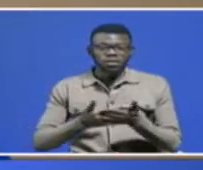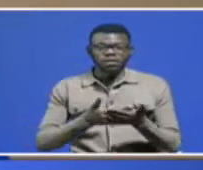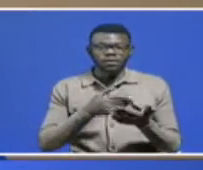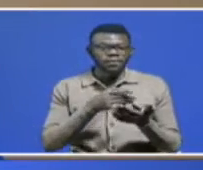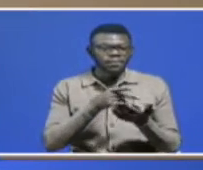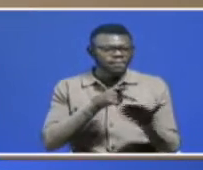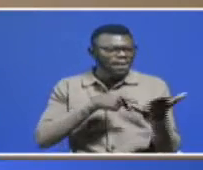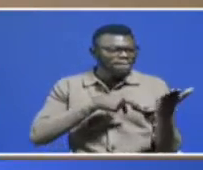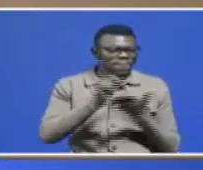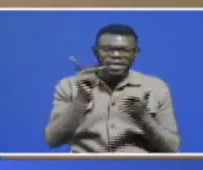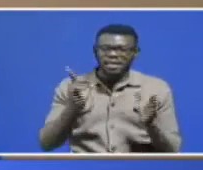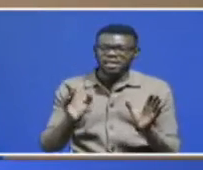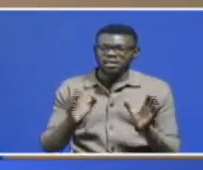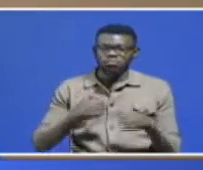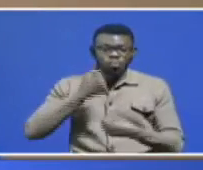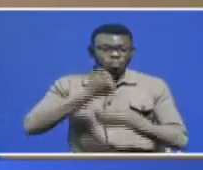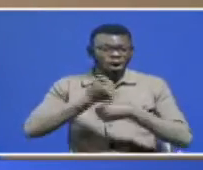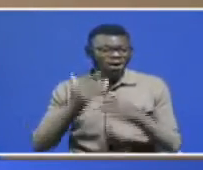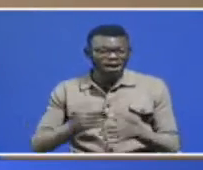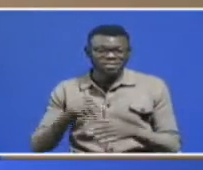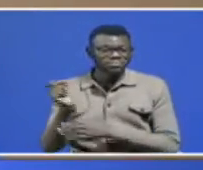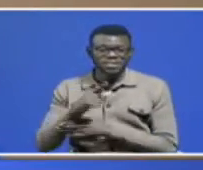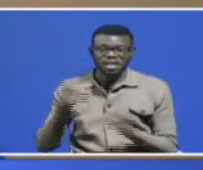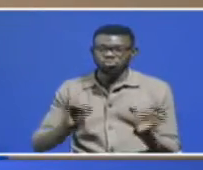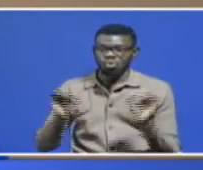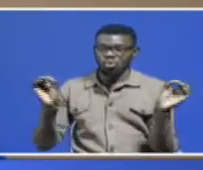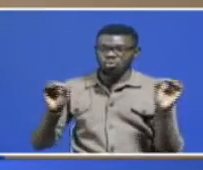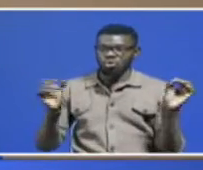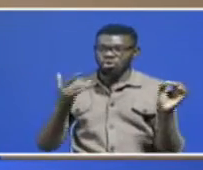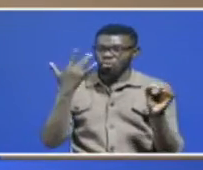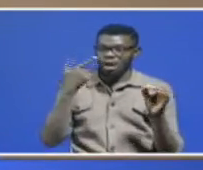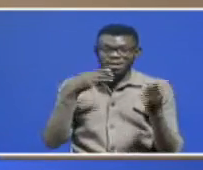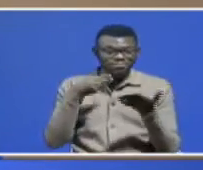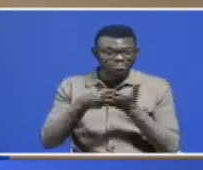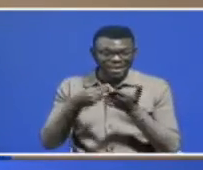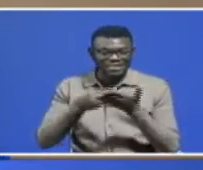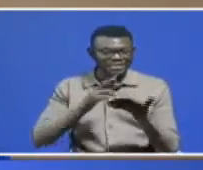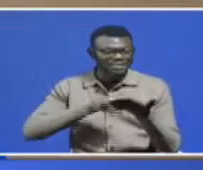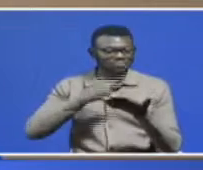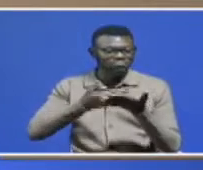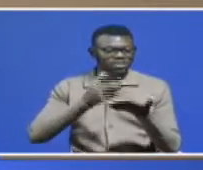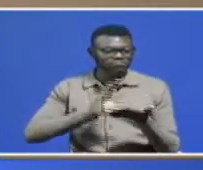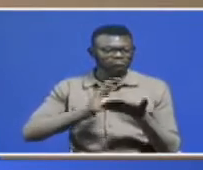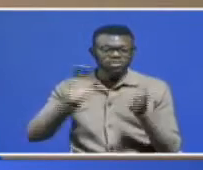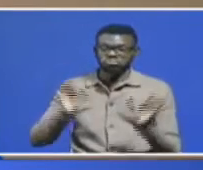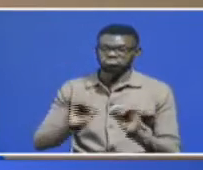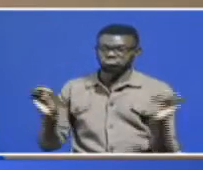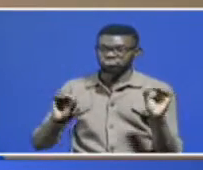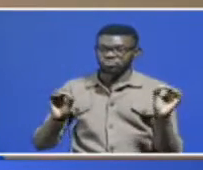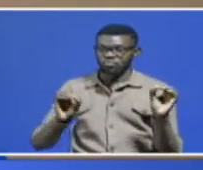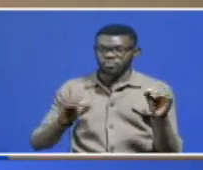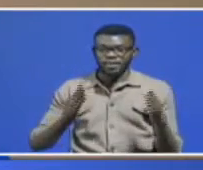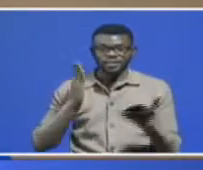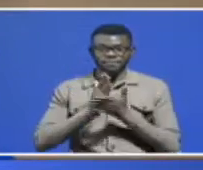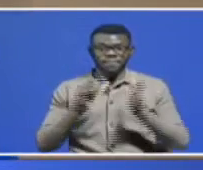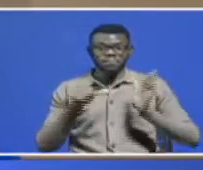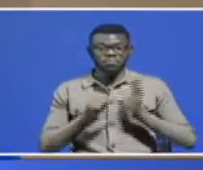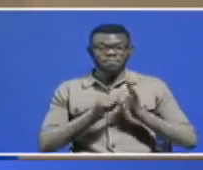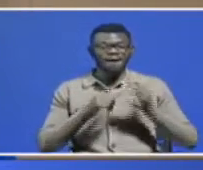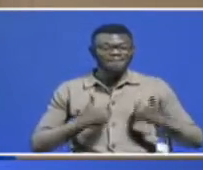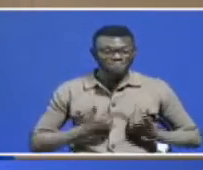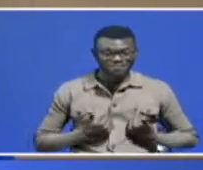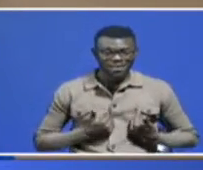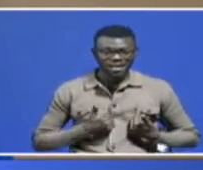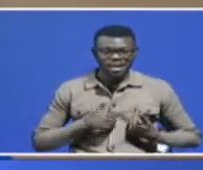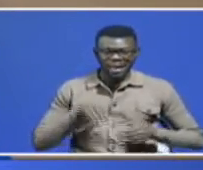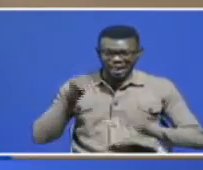resources. They have not even been able to pay salaries. Why? Because they have not been given the resources. There is a problem here. So